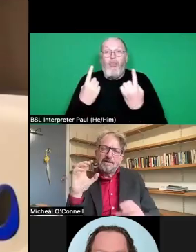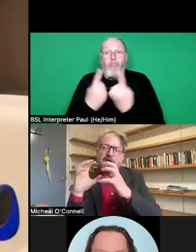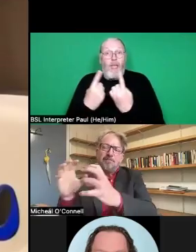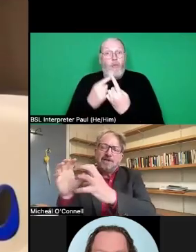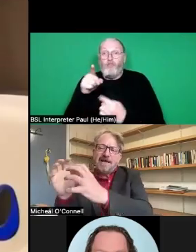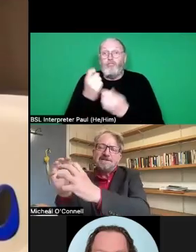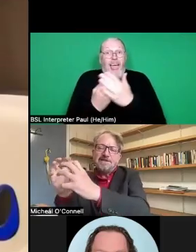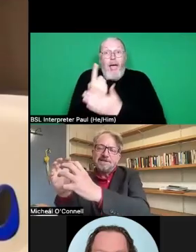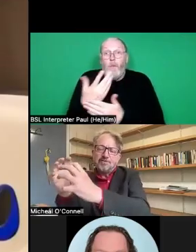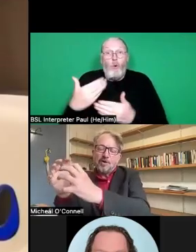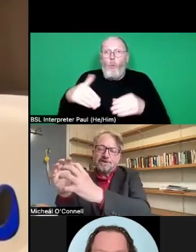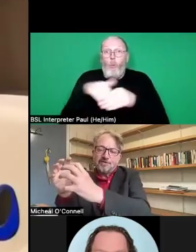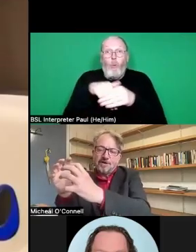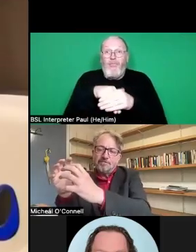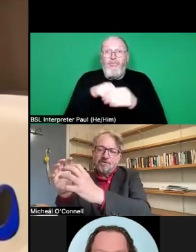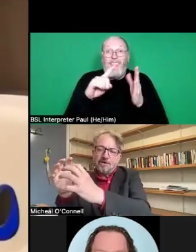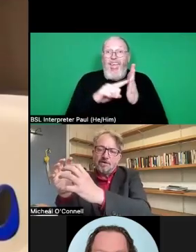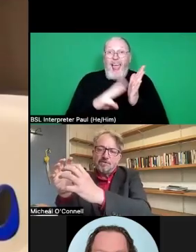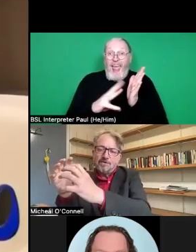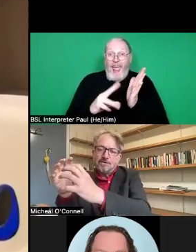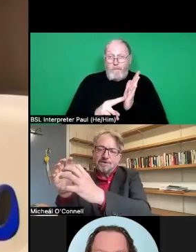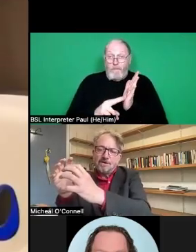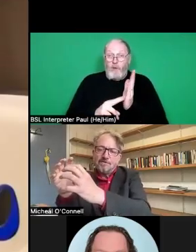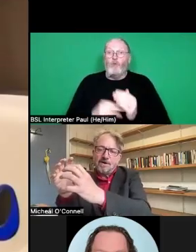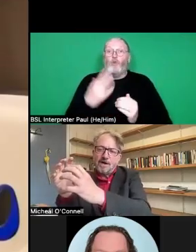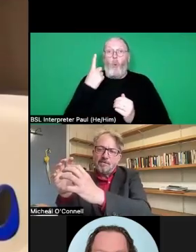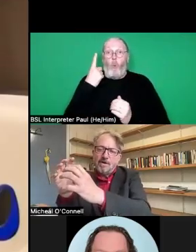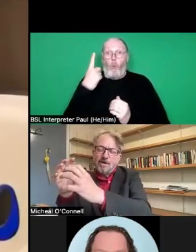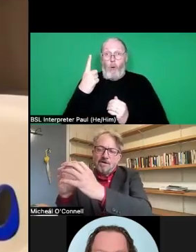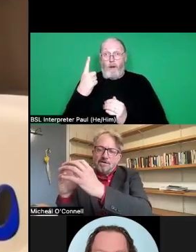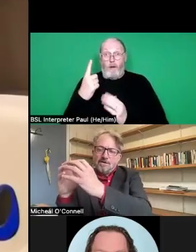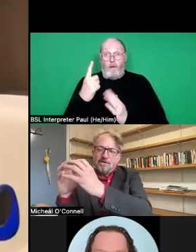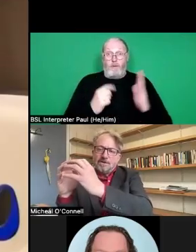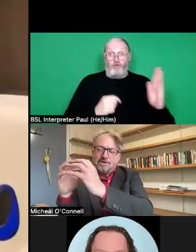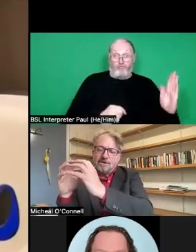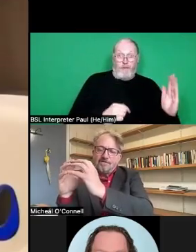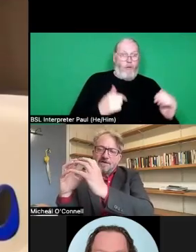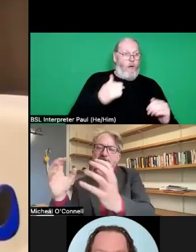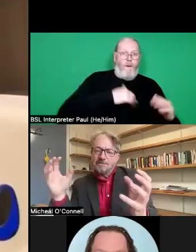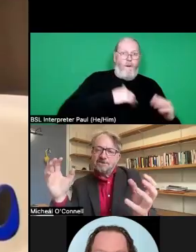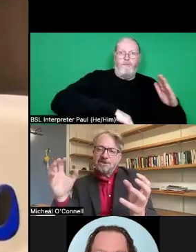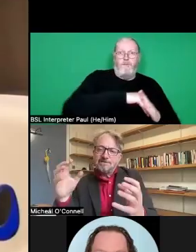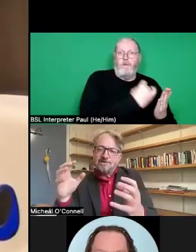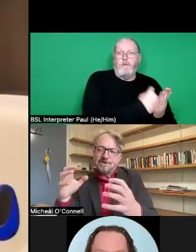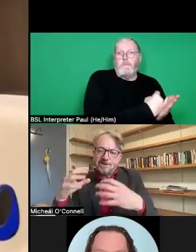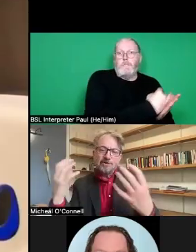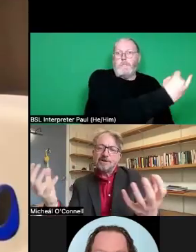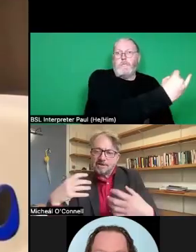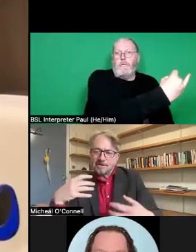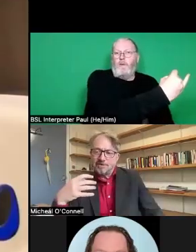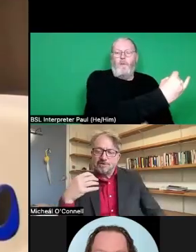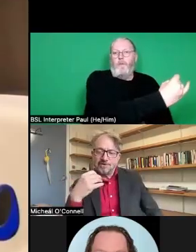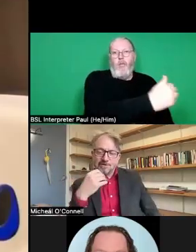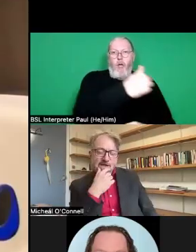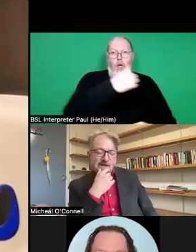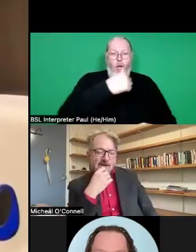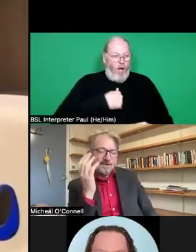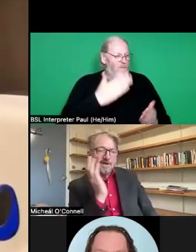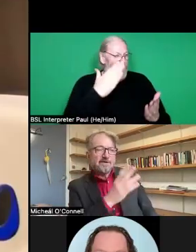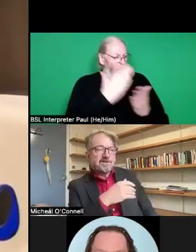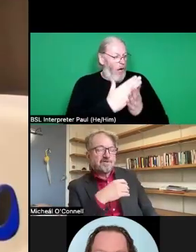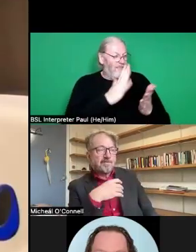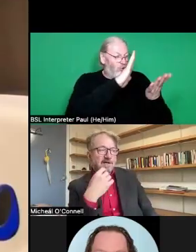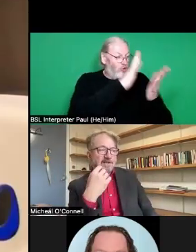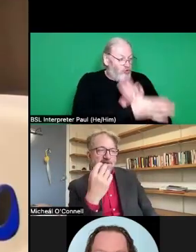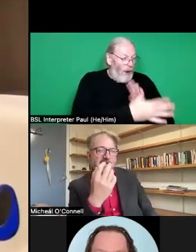But being completely anti it is one extreme. You're sort of you're literally fighting the machines and shouting at the computer.